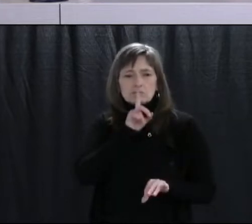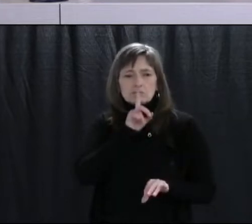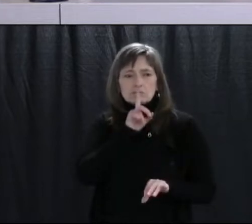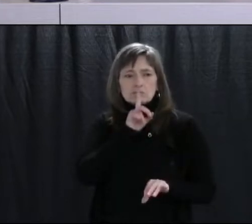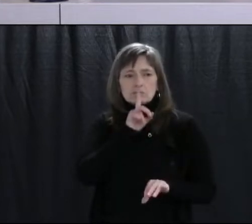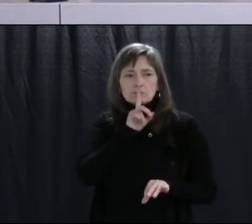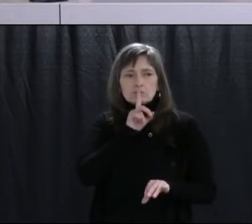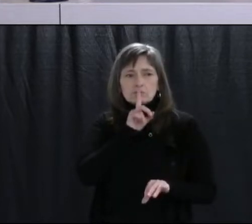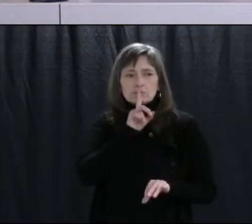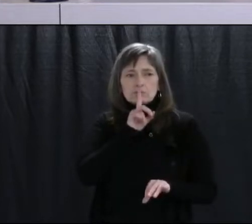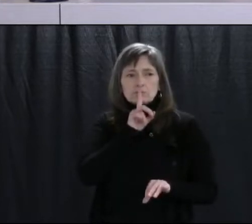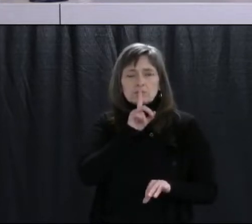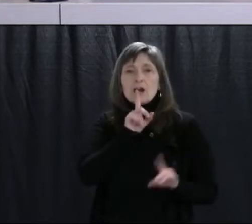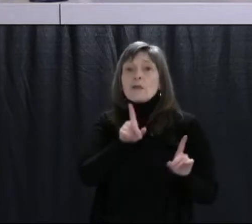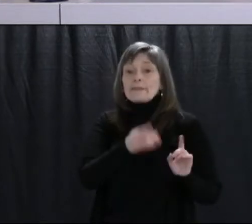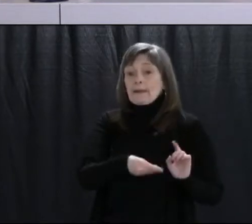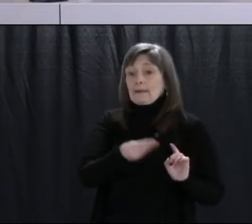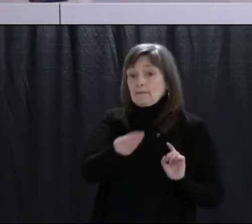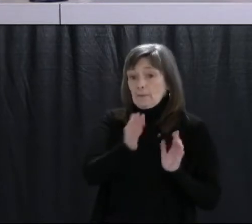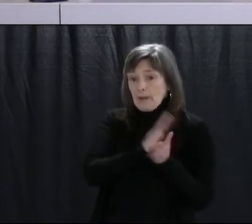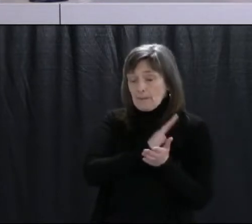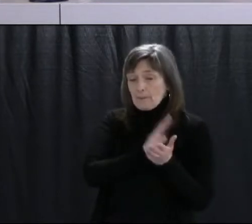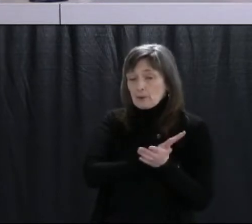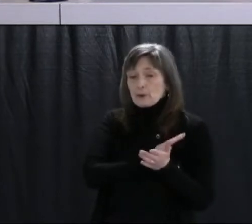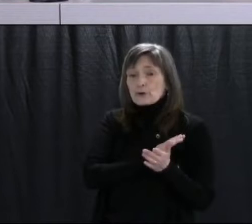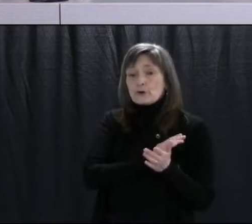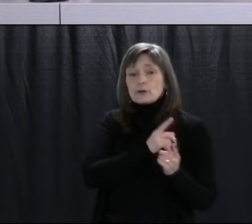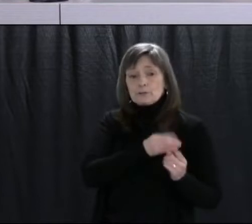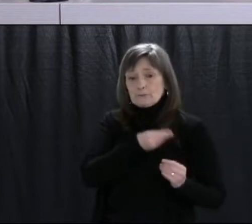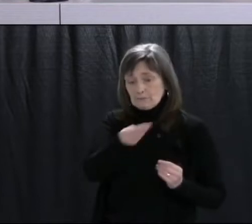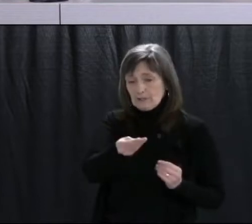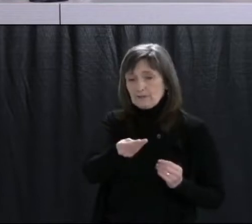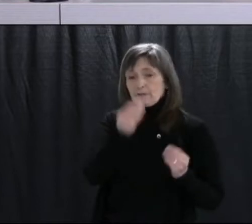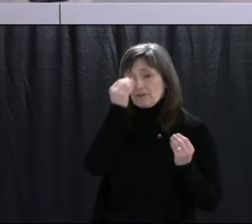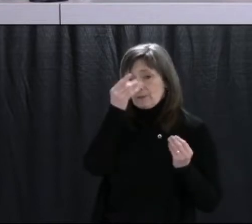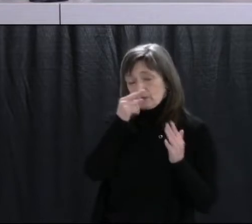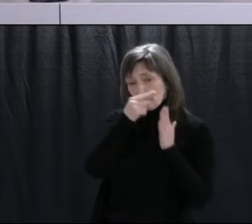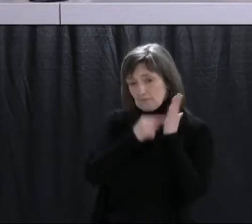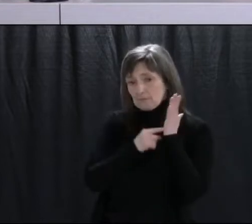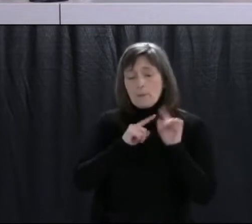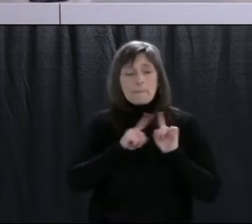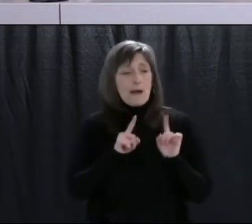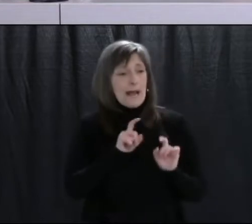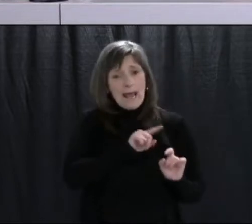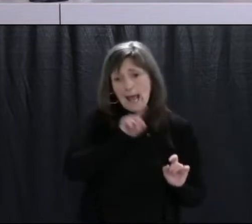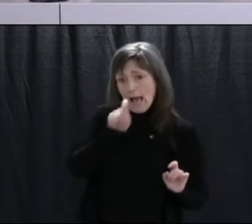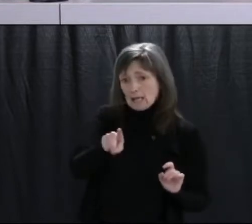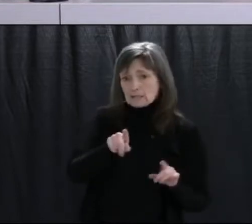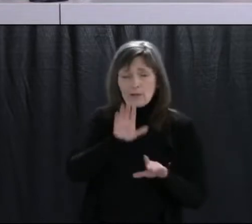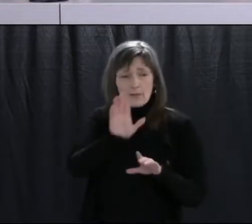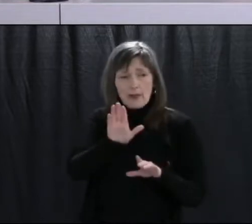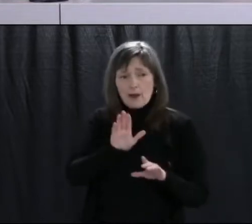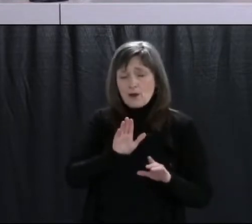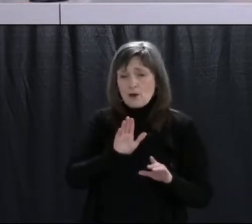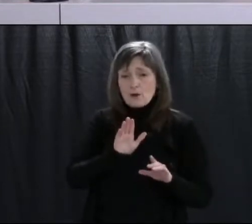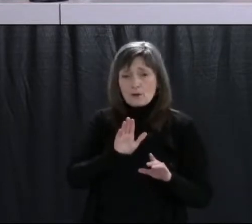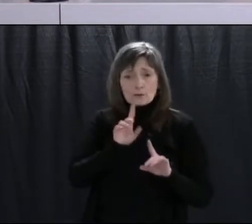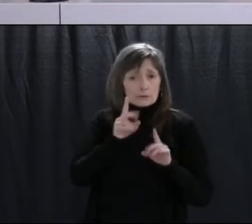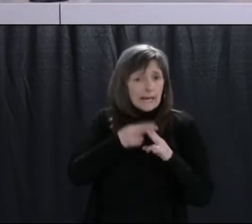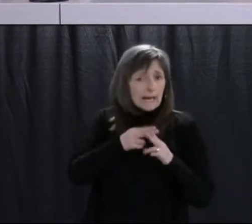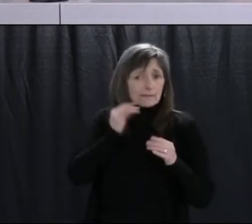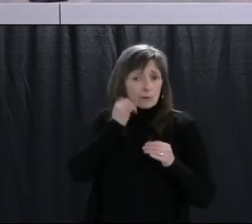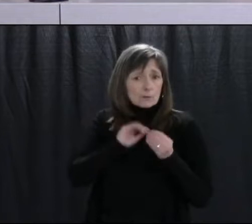a paper with information by a health official. The measure regarding the screening and the